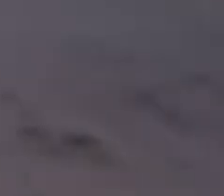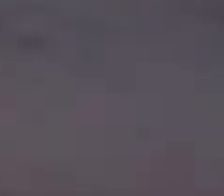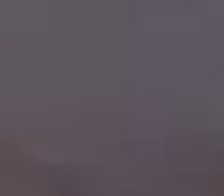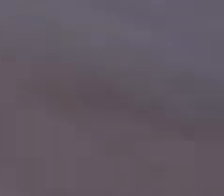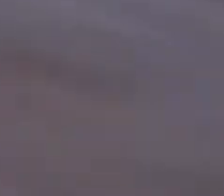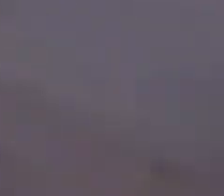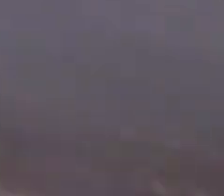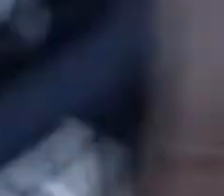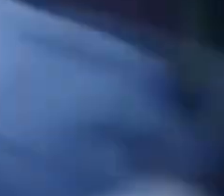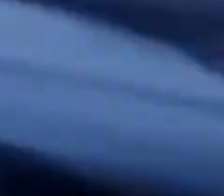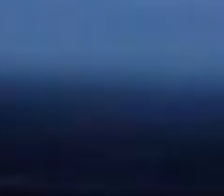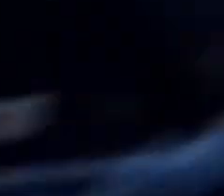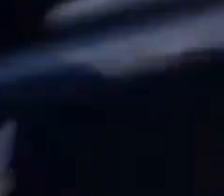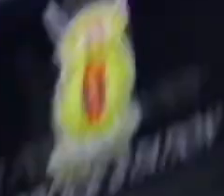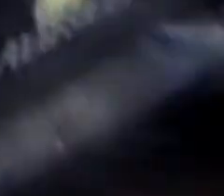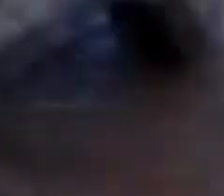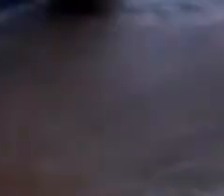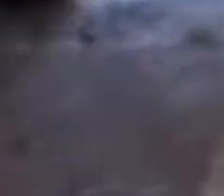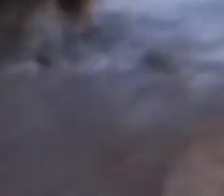to vacate the town before 7 p.m.